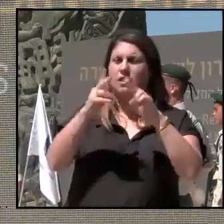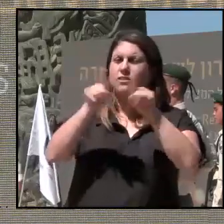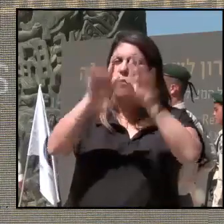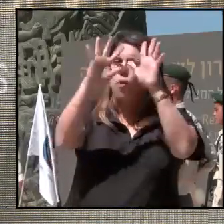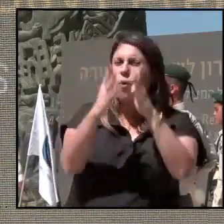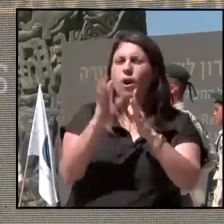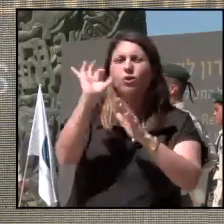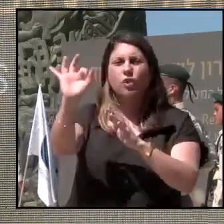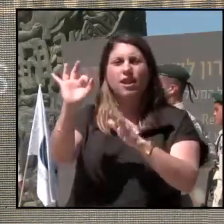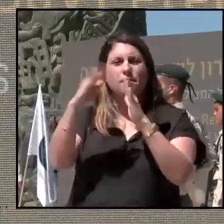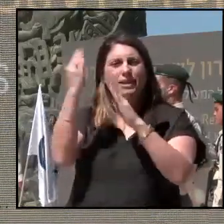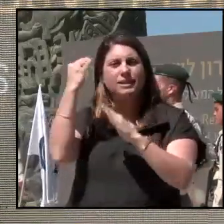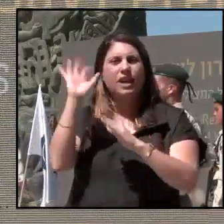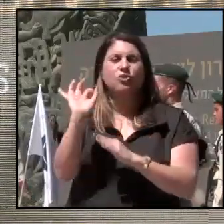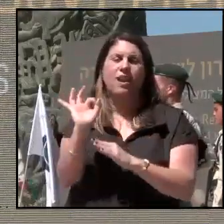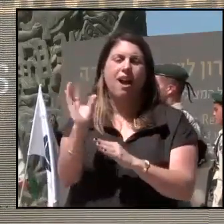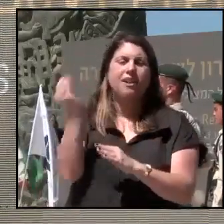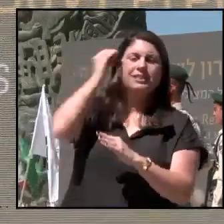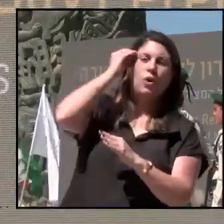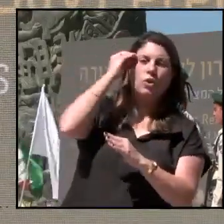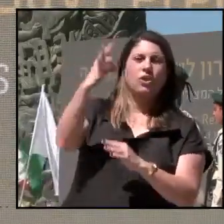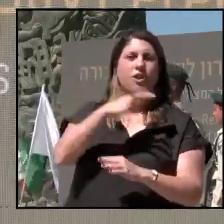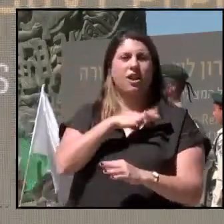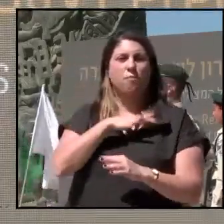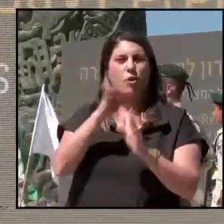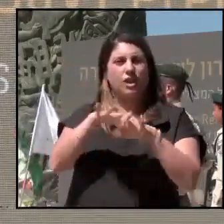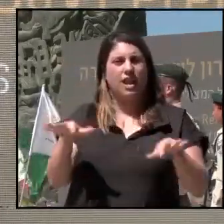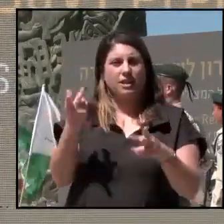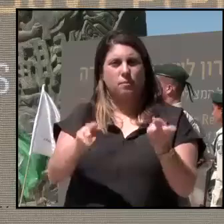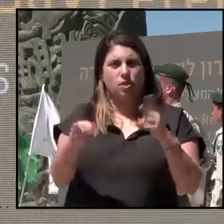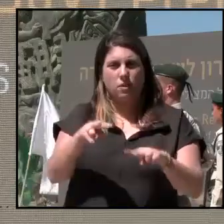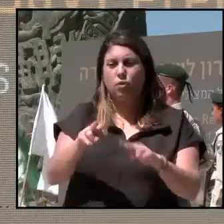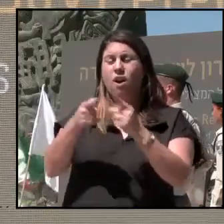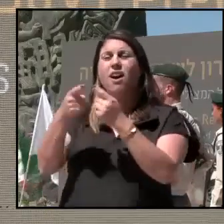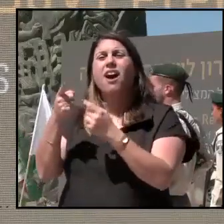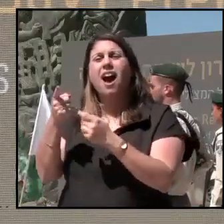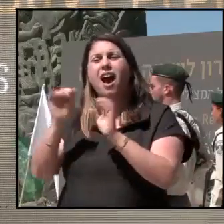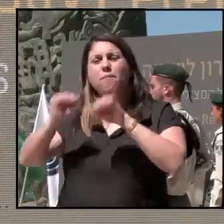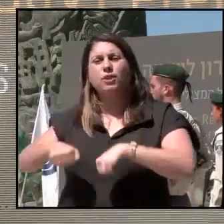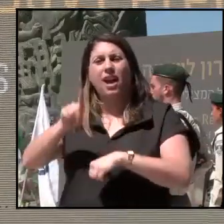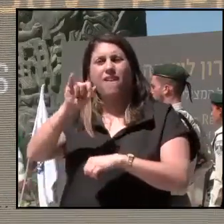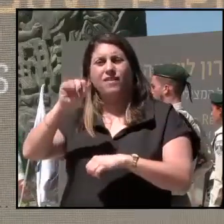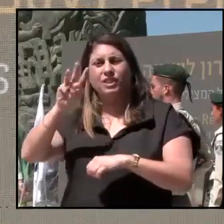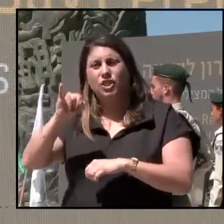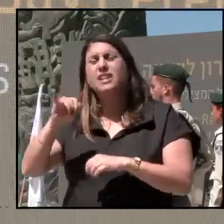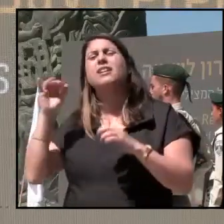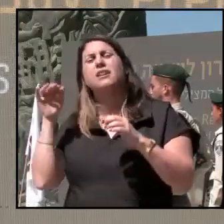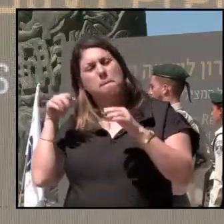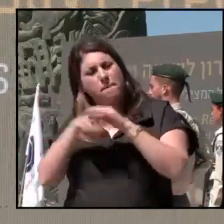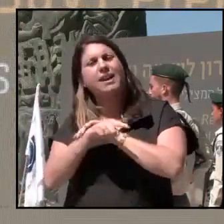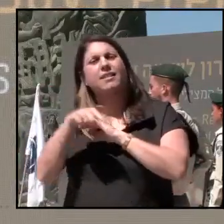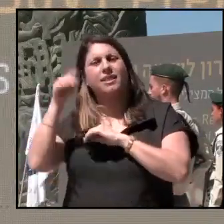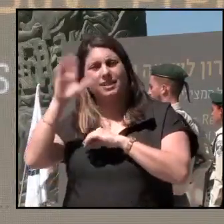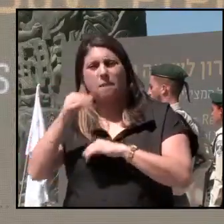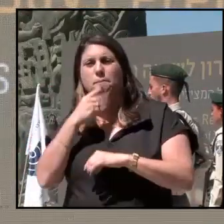youngest age that our memory is their unique monument. The Vichy regime not only betrayed the Jews, the many refugees who